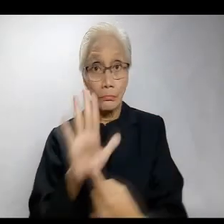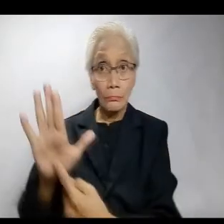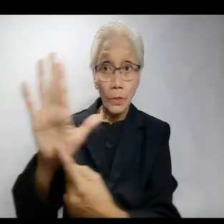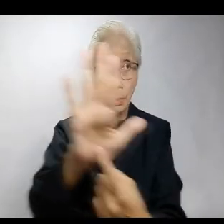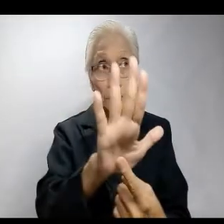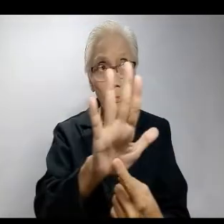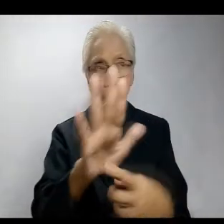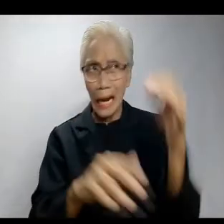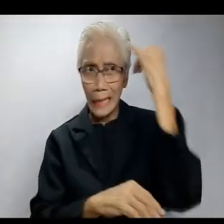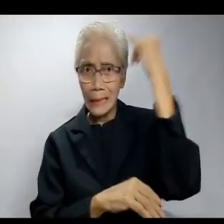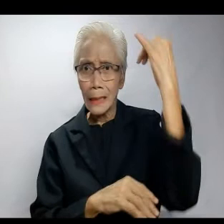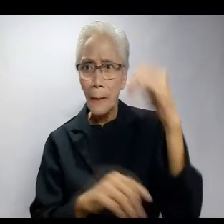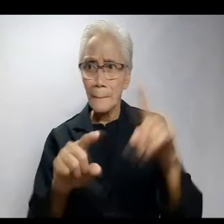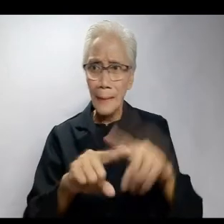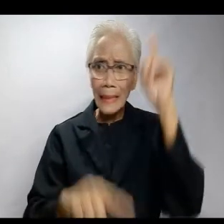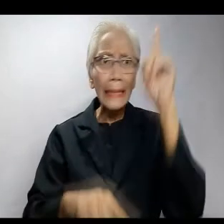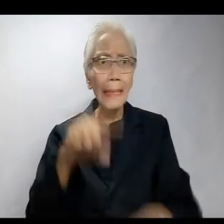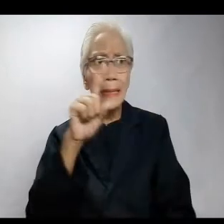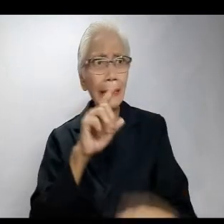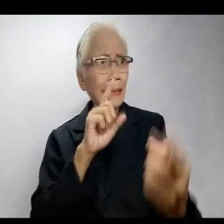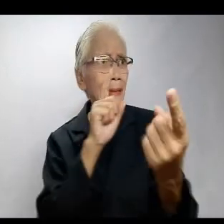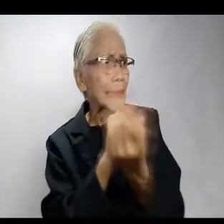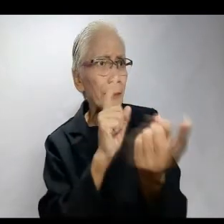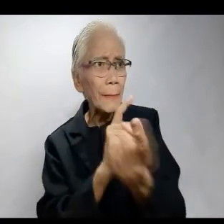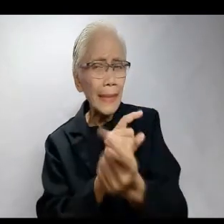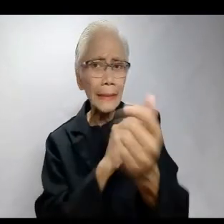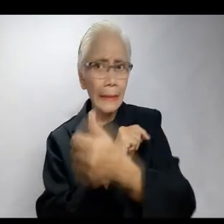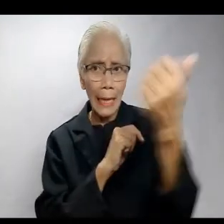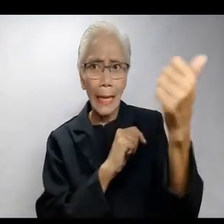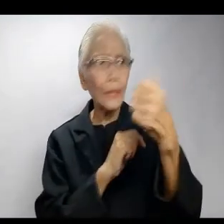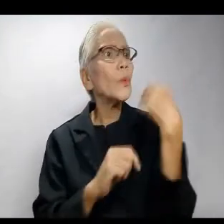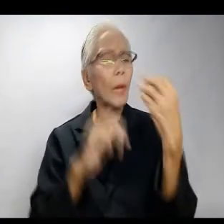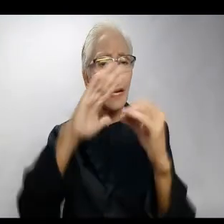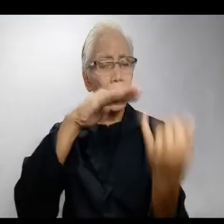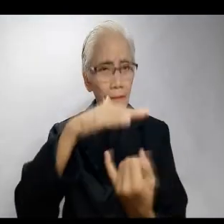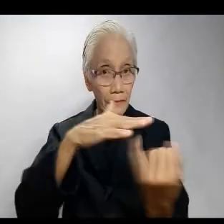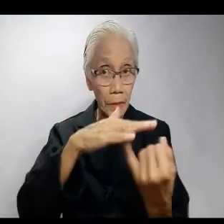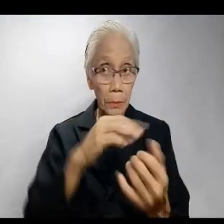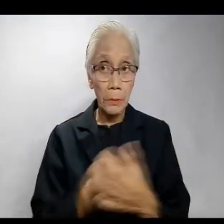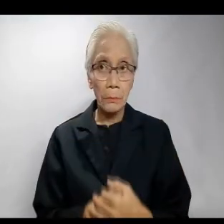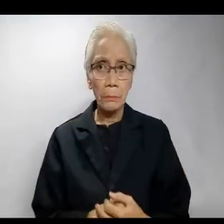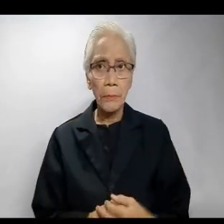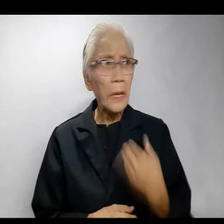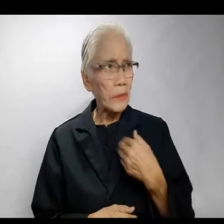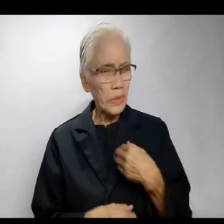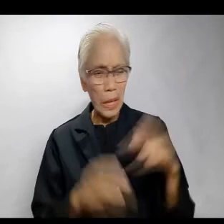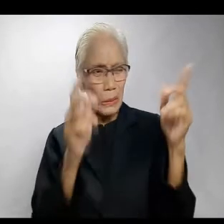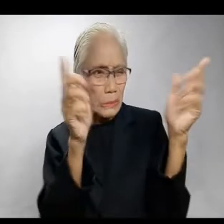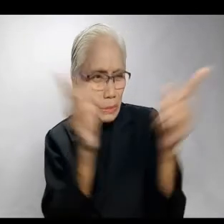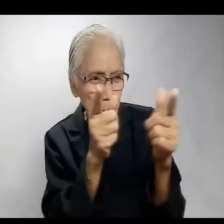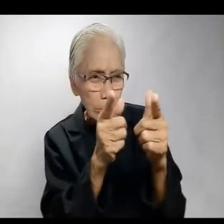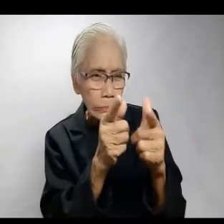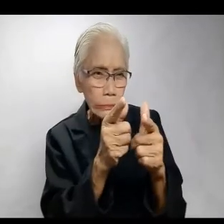project the ideals that he could not meet onto other inferior ones.